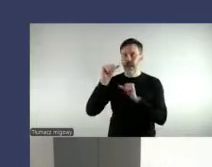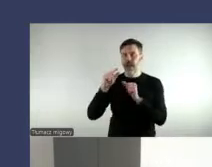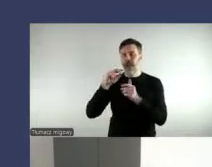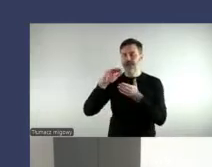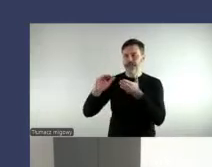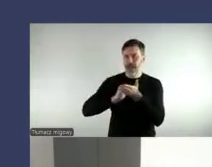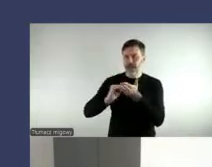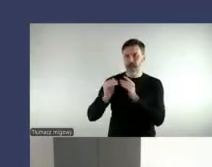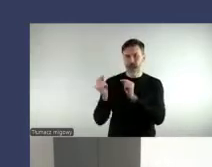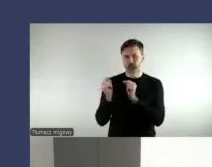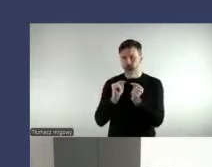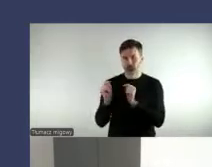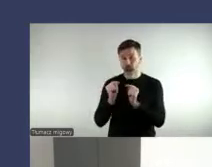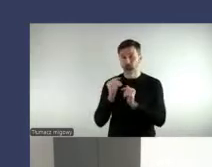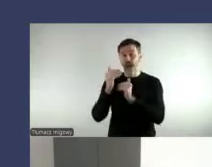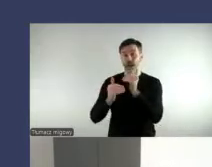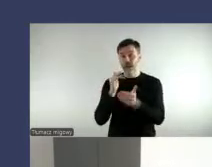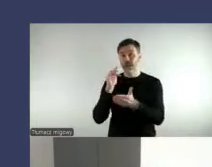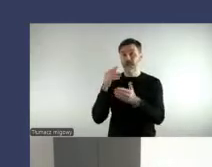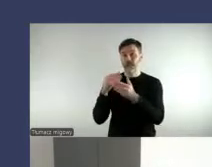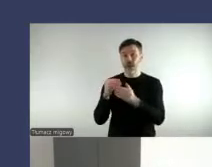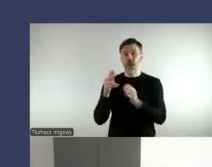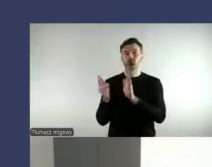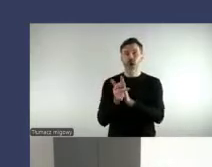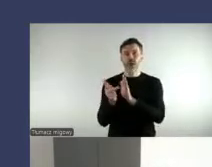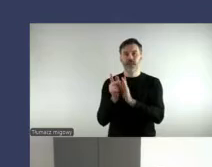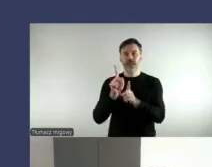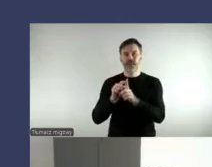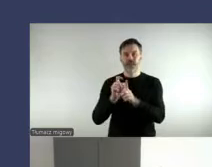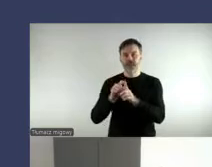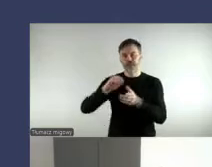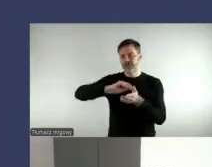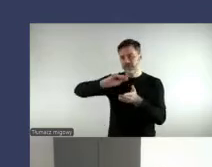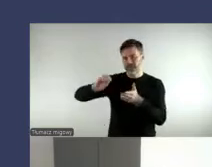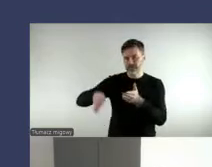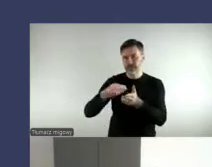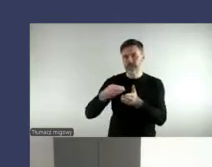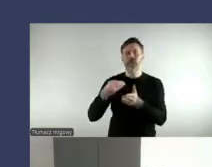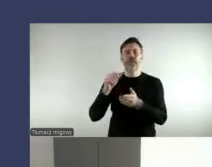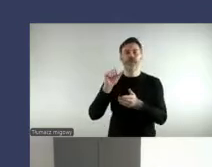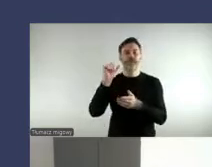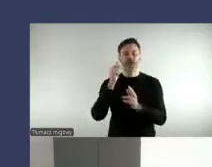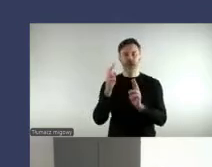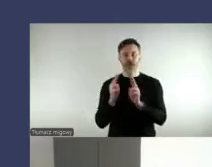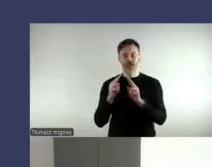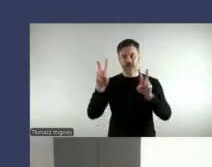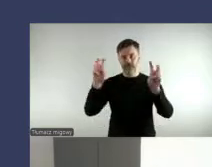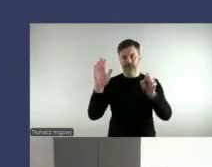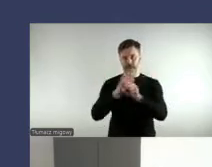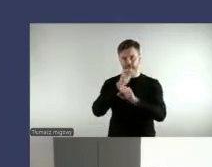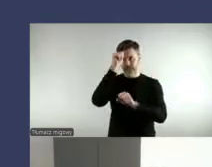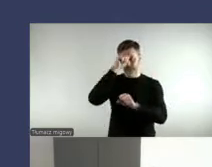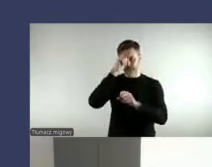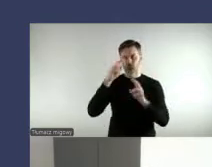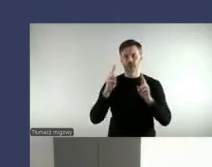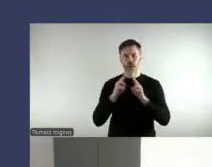After some months of coordination, on the 18th of October 2016, the first agreement of the sort was signed, and